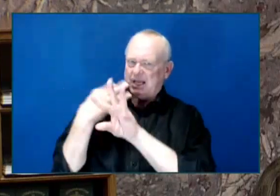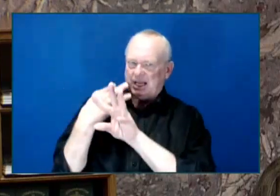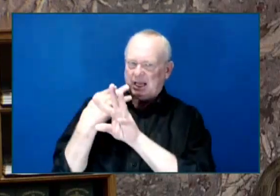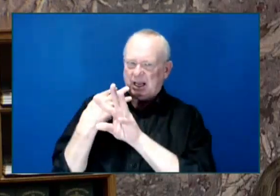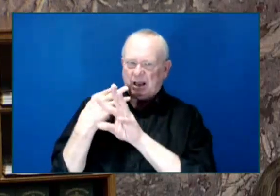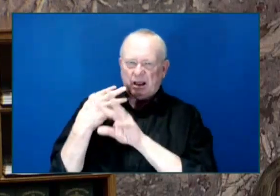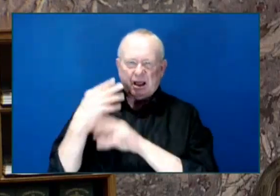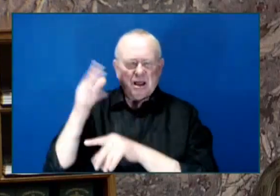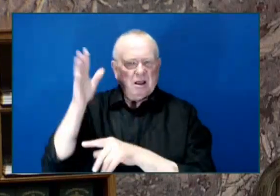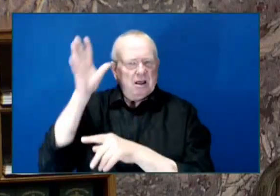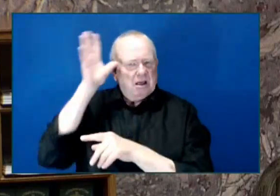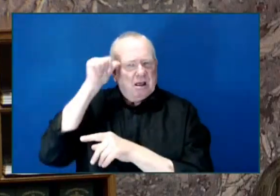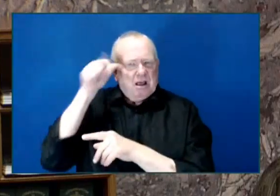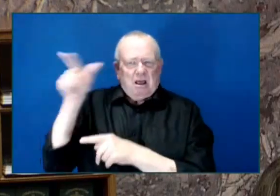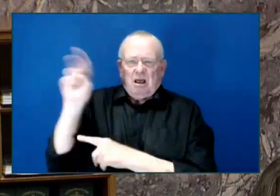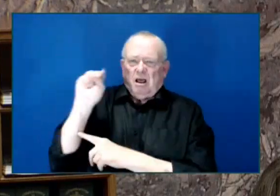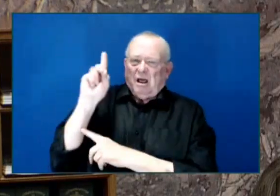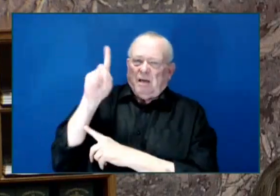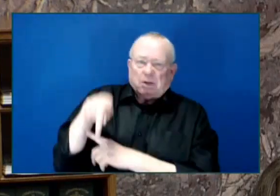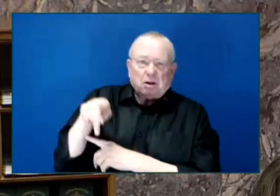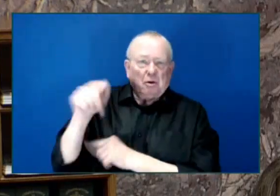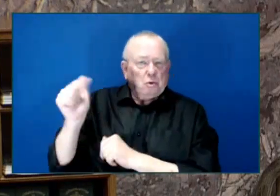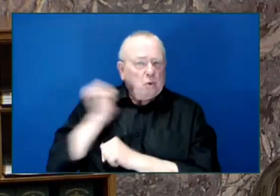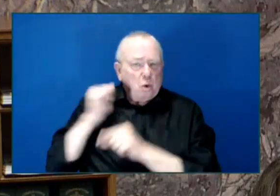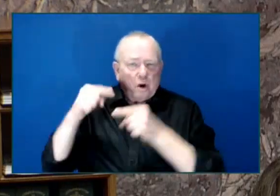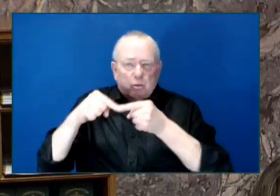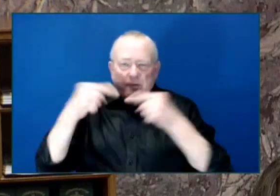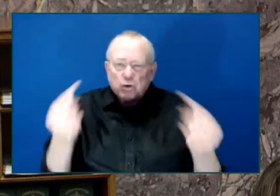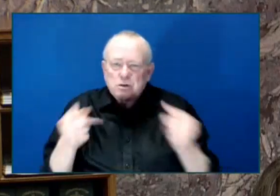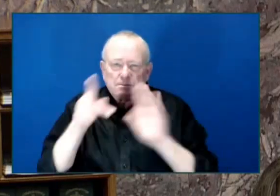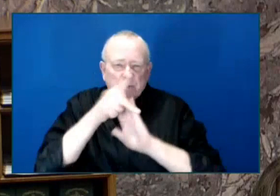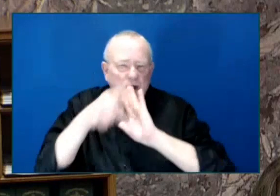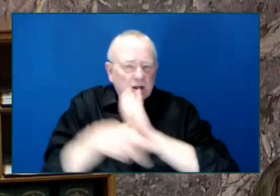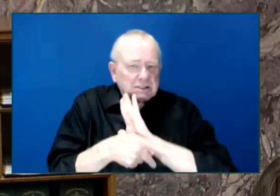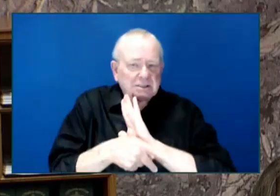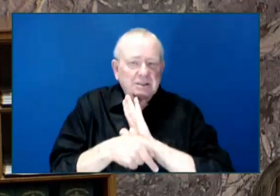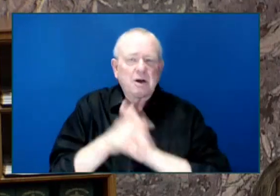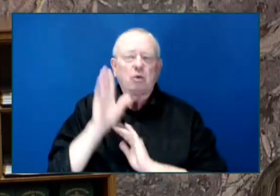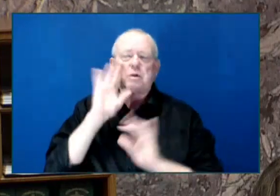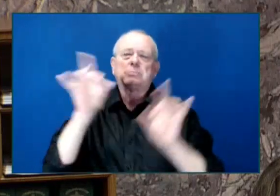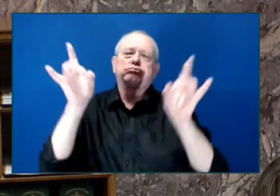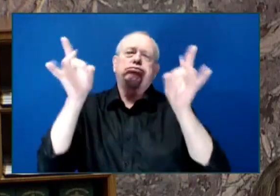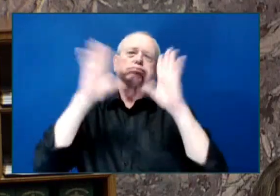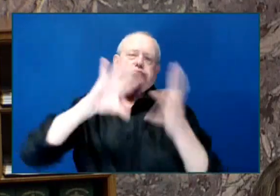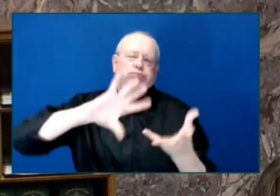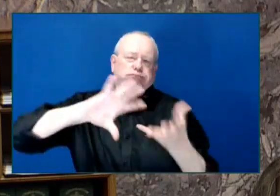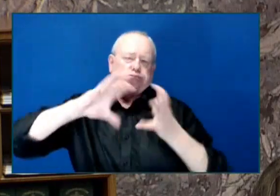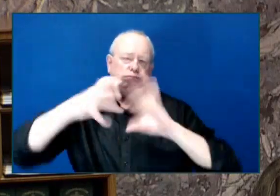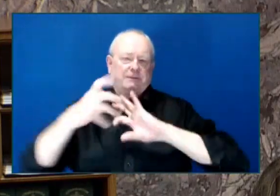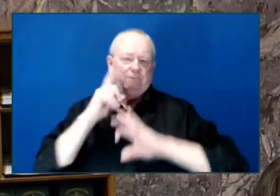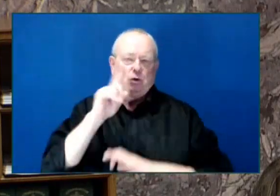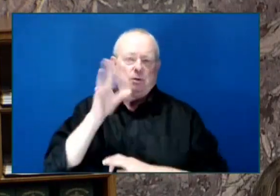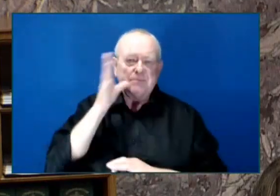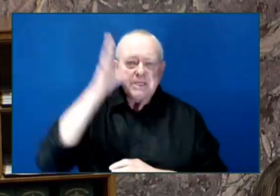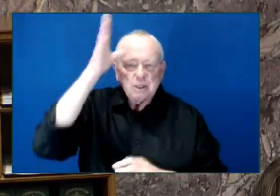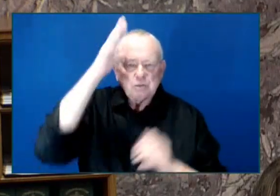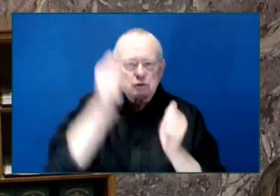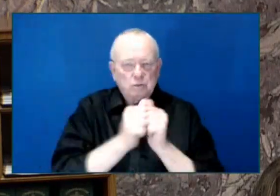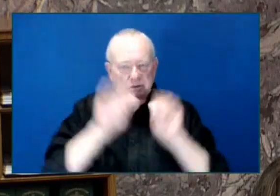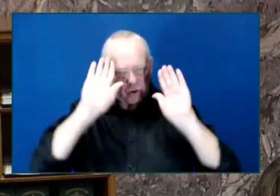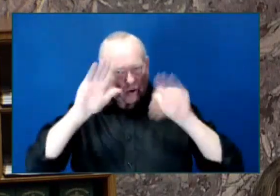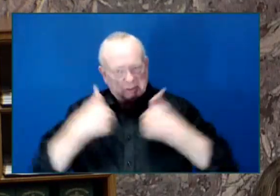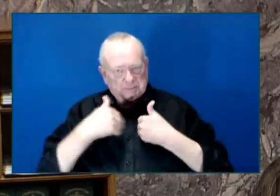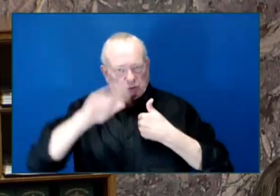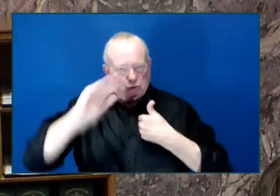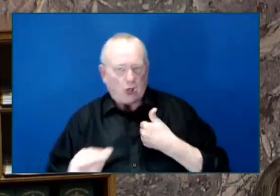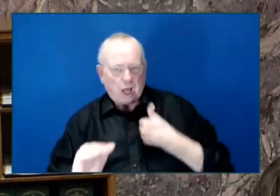will have disastrous consequences for parents with autistic kids right across the province. So my question is this: why has the